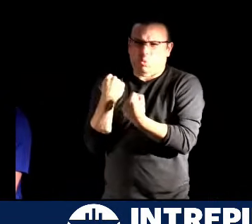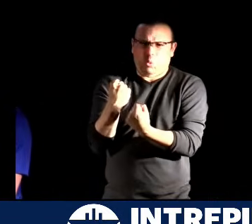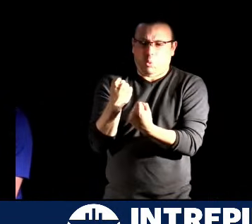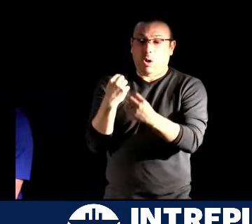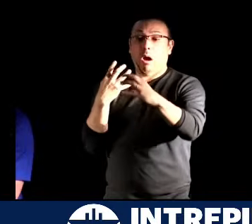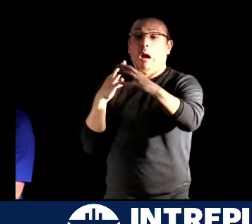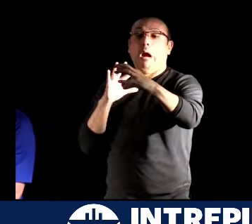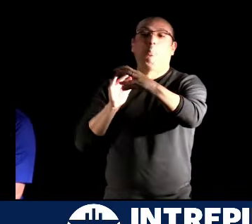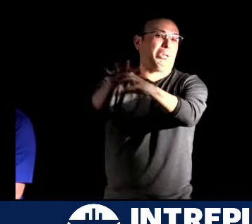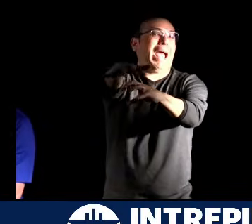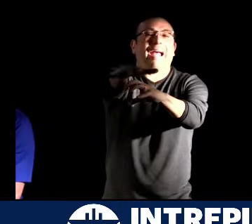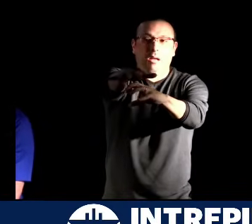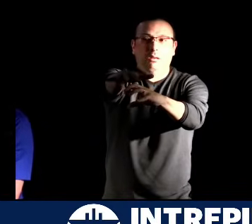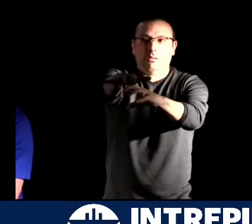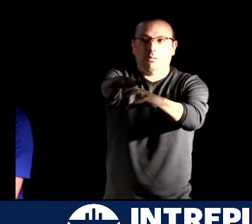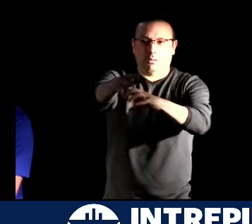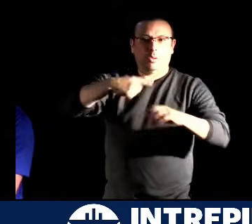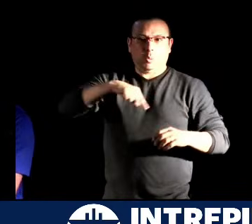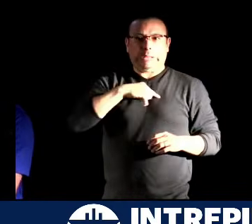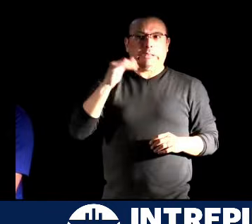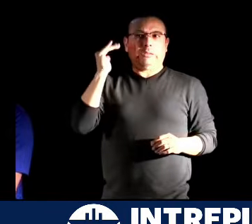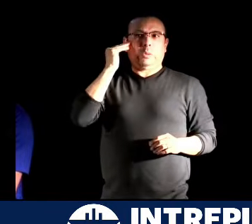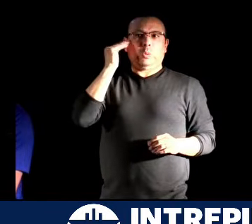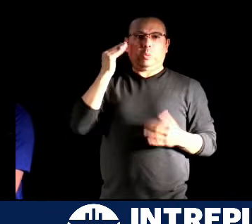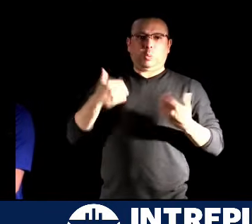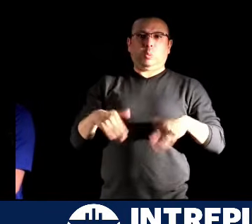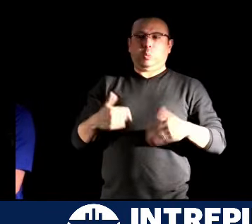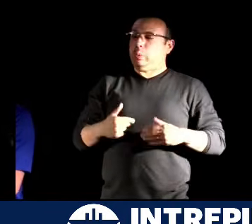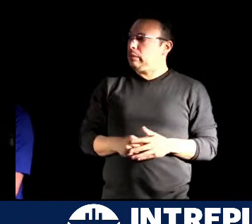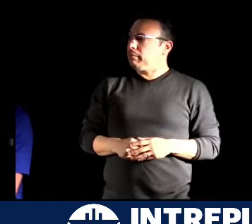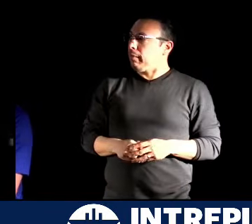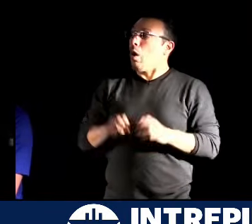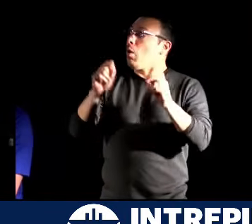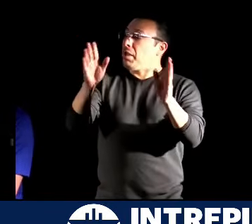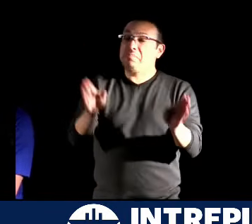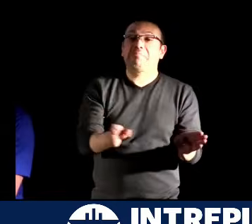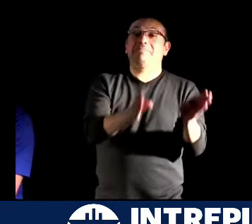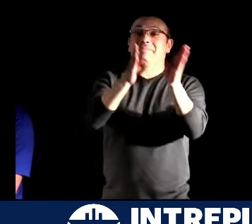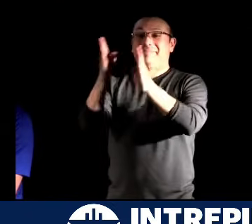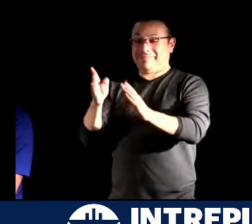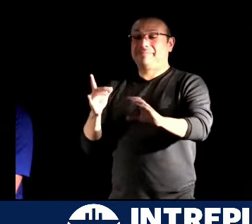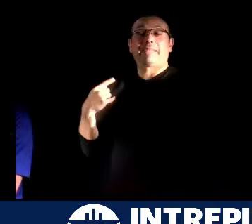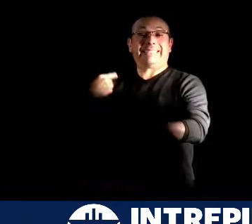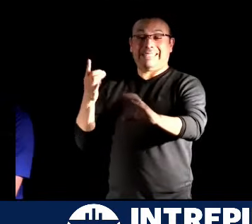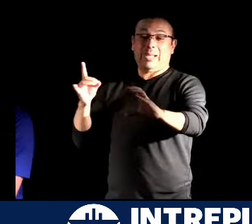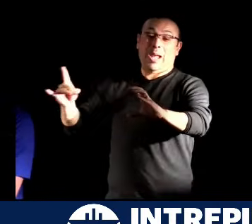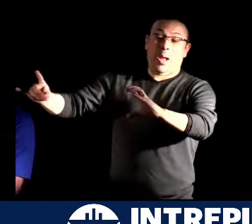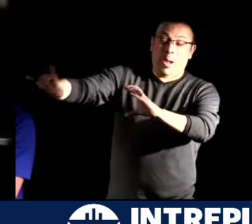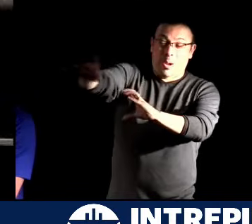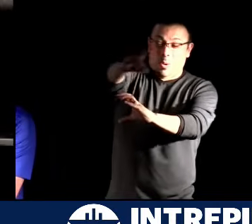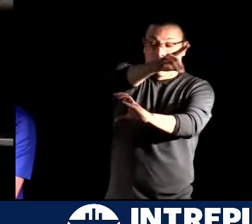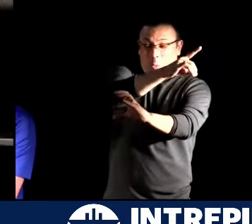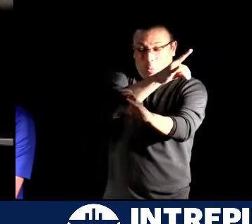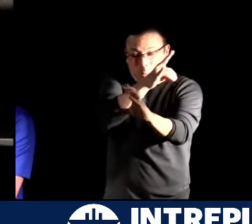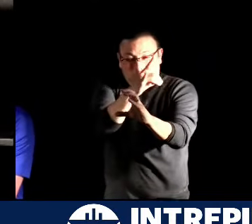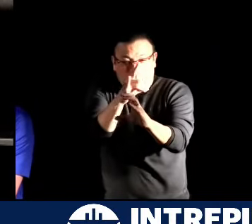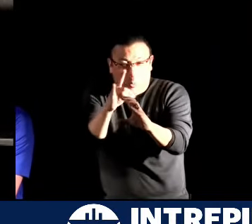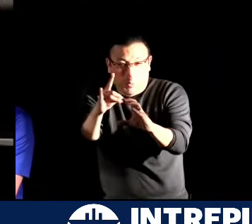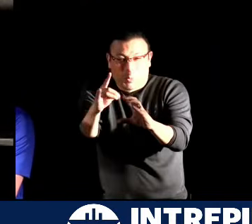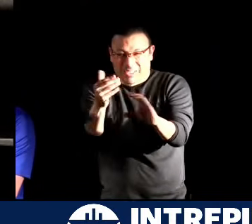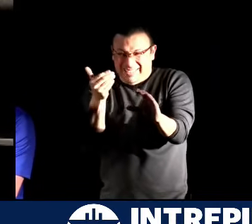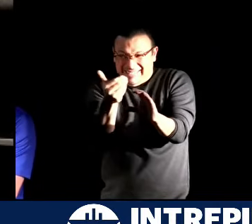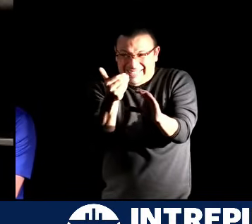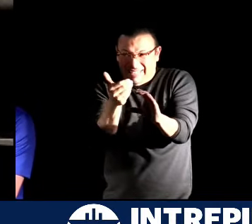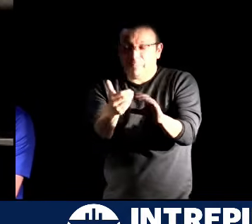Let me show you some of the data that what we got from the closest approach of Parker Solar Probe. When we think about the sun, most